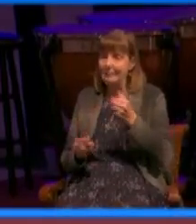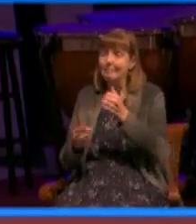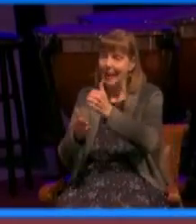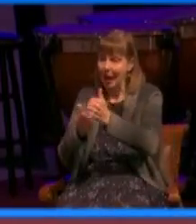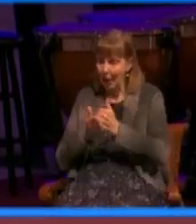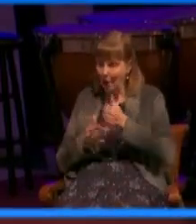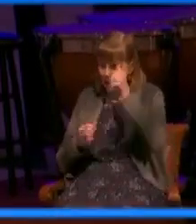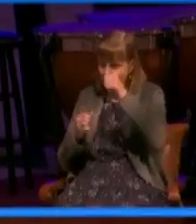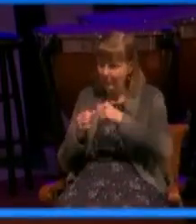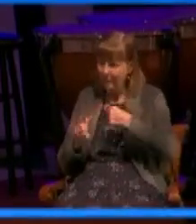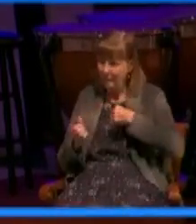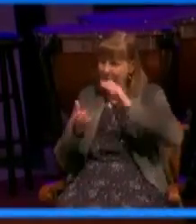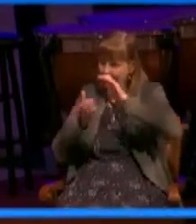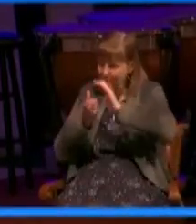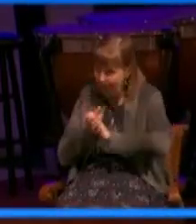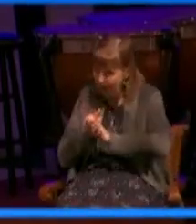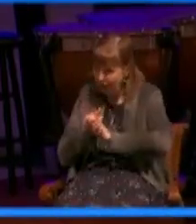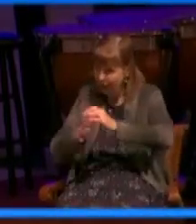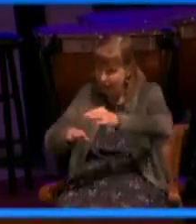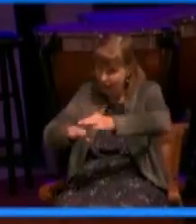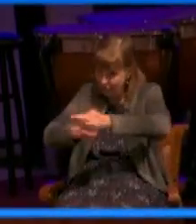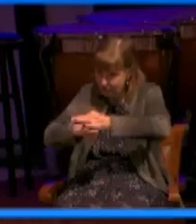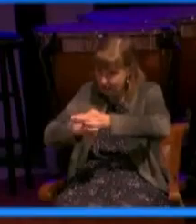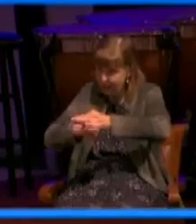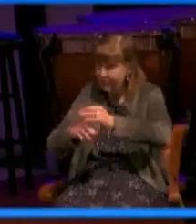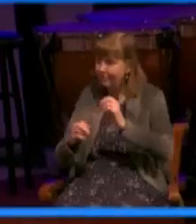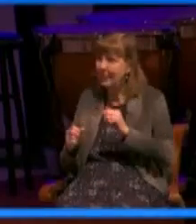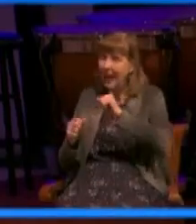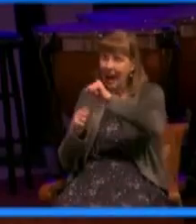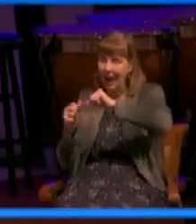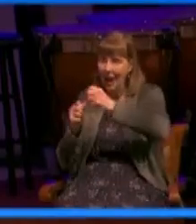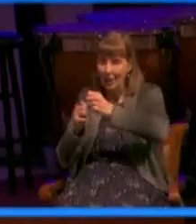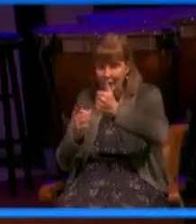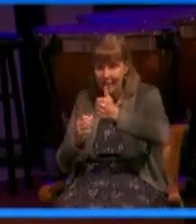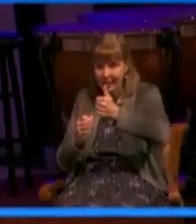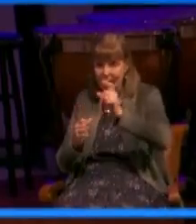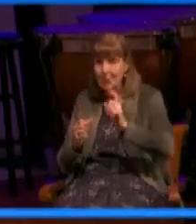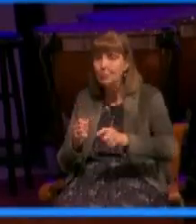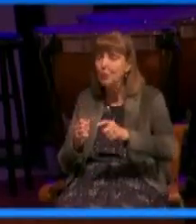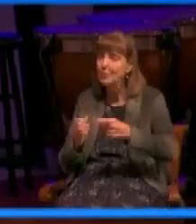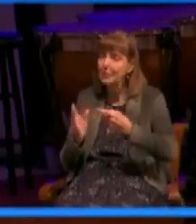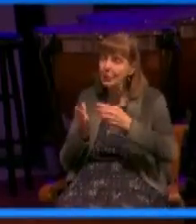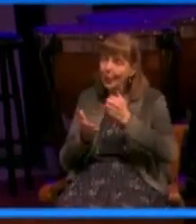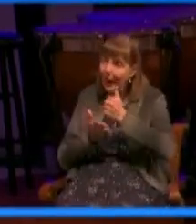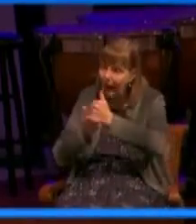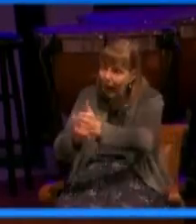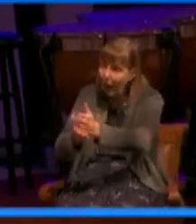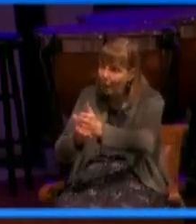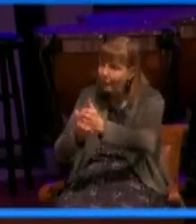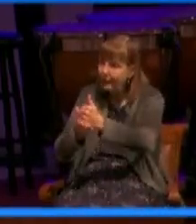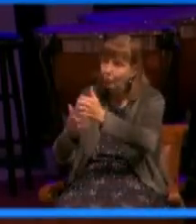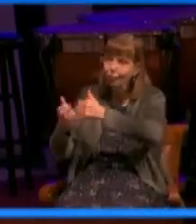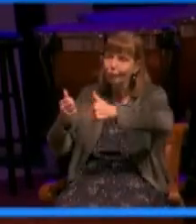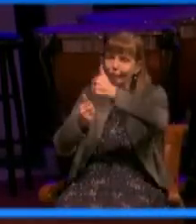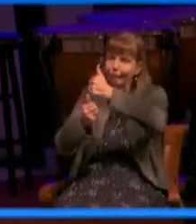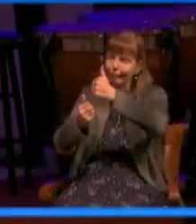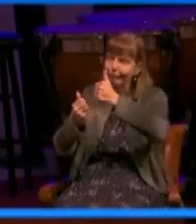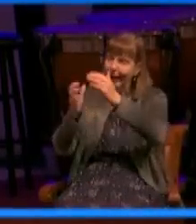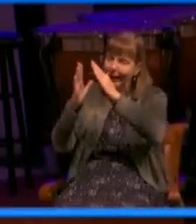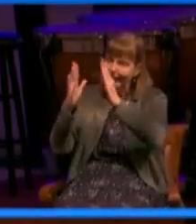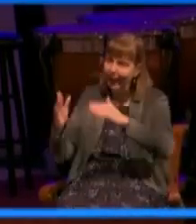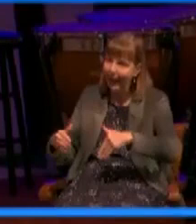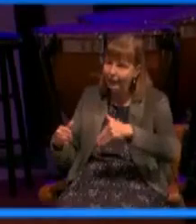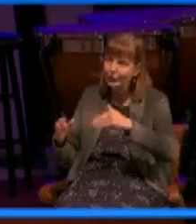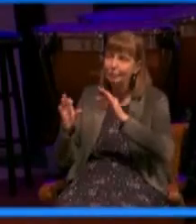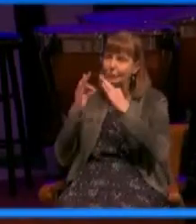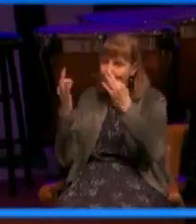that obedience was to be reminded to the head of the household and down through it that they have accepted the promises of God and they